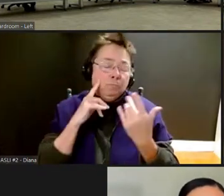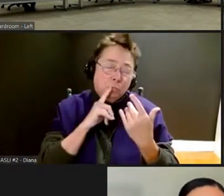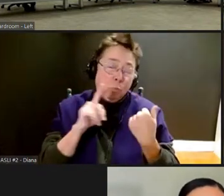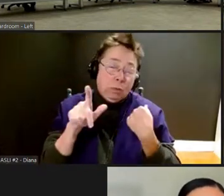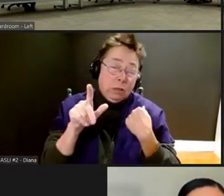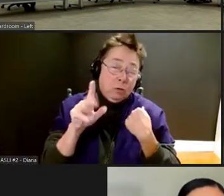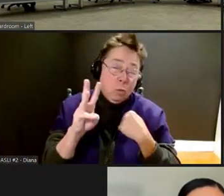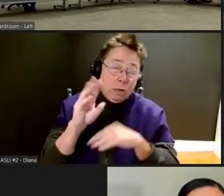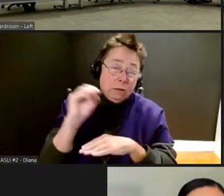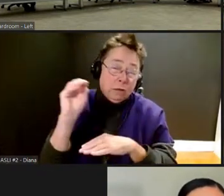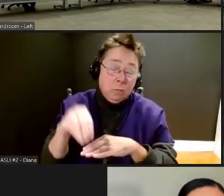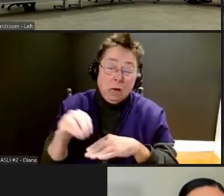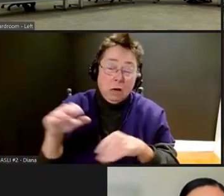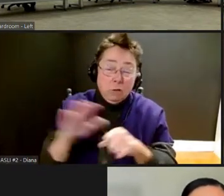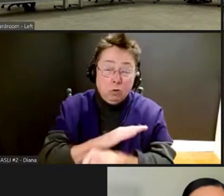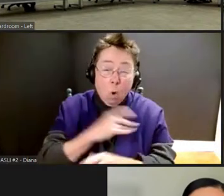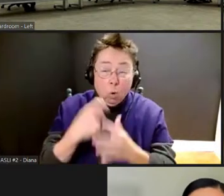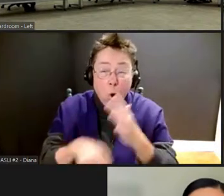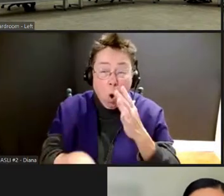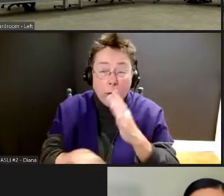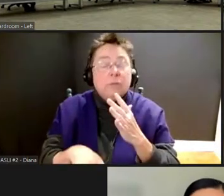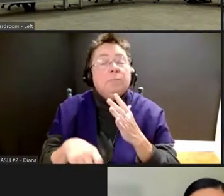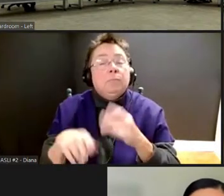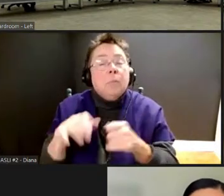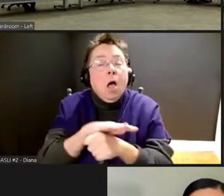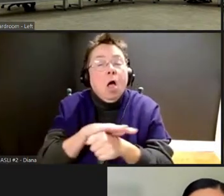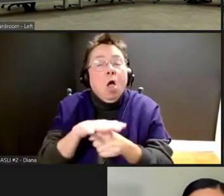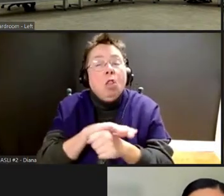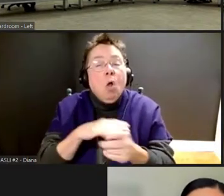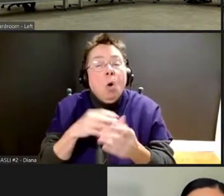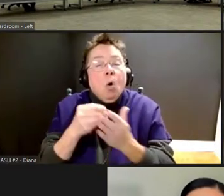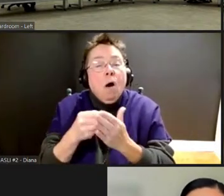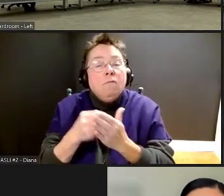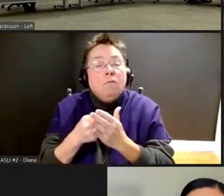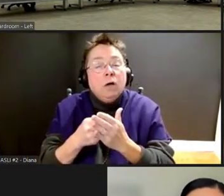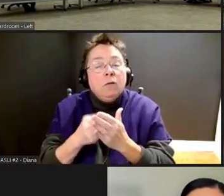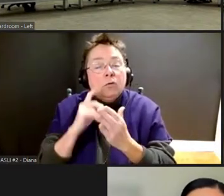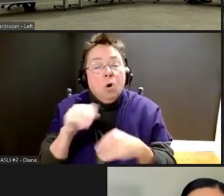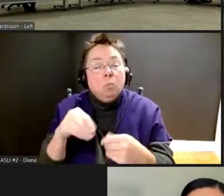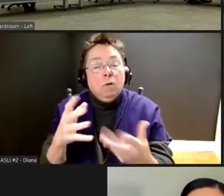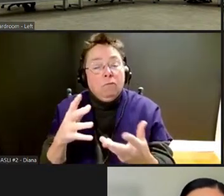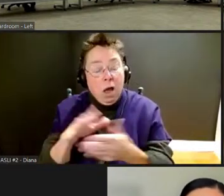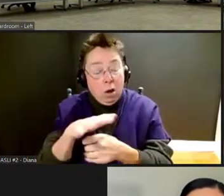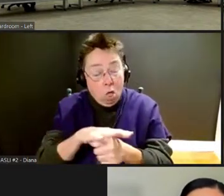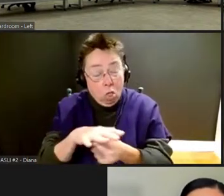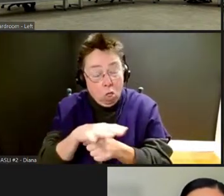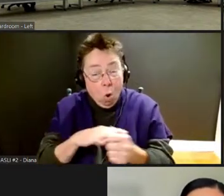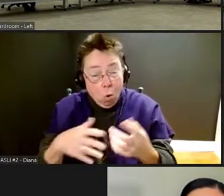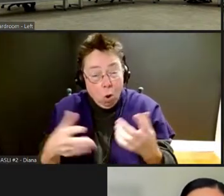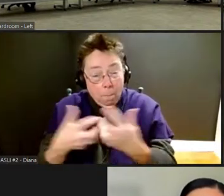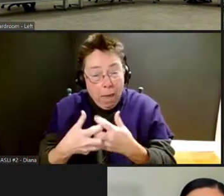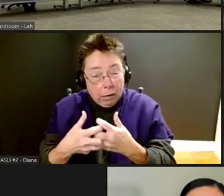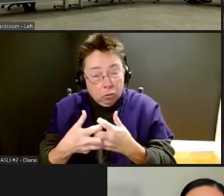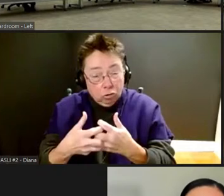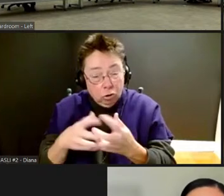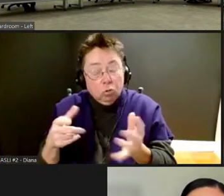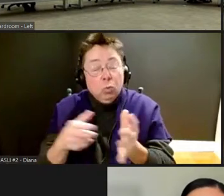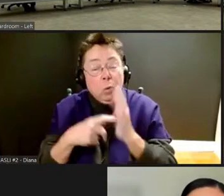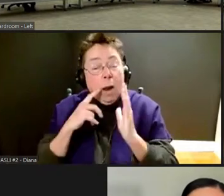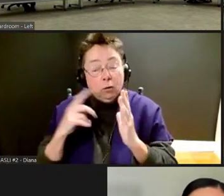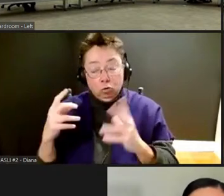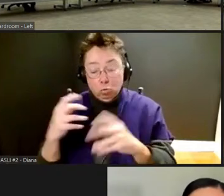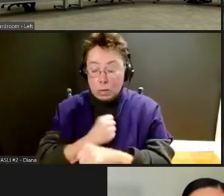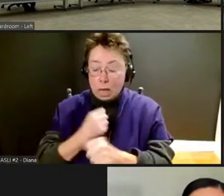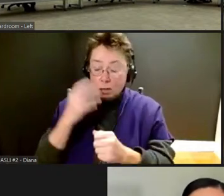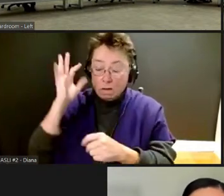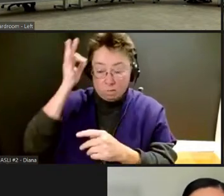total project costs. The local funds provide a 40% local match required to obtain the federal grant funds